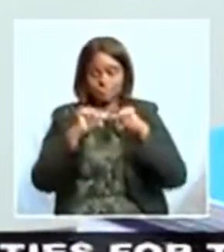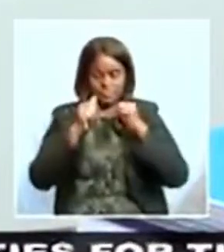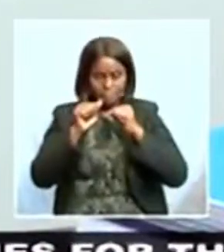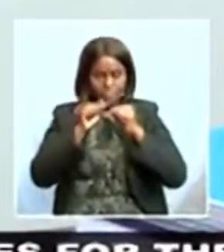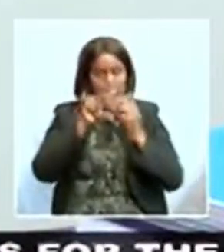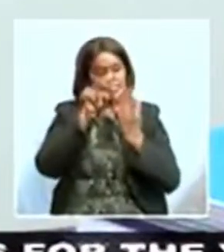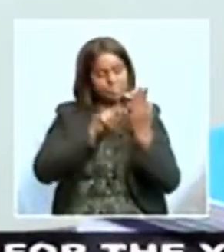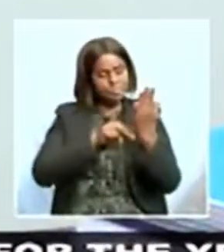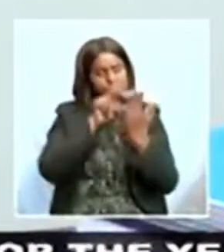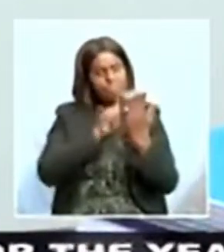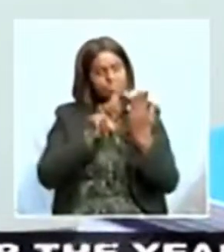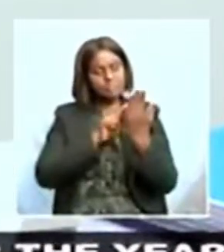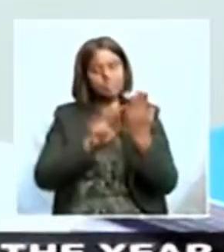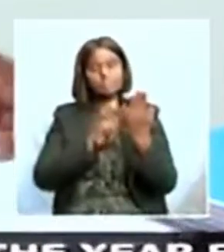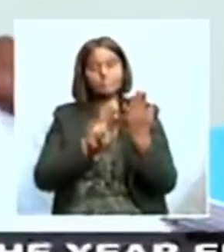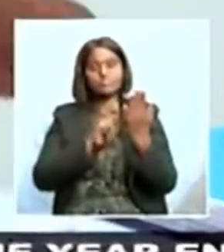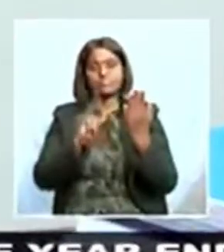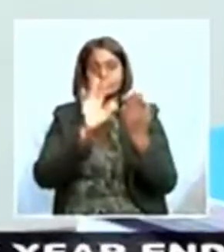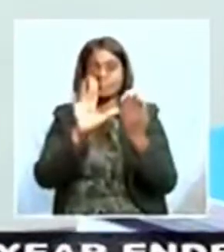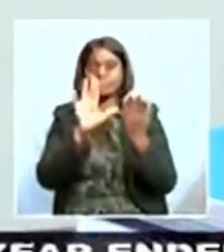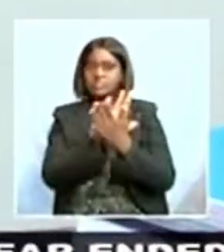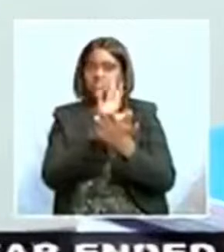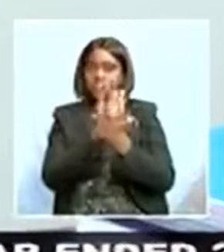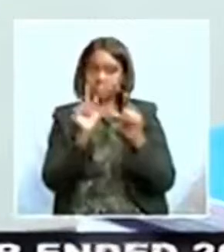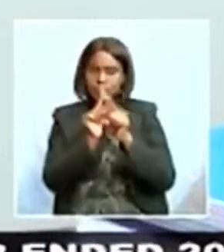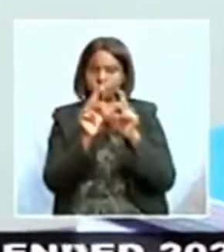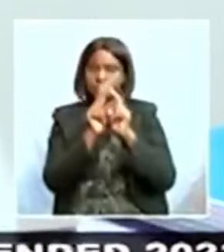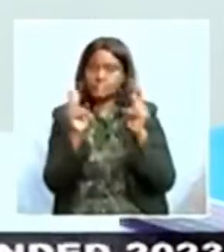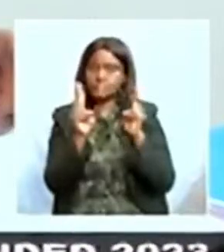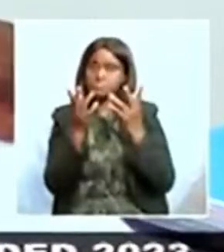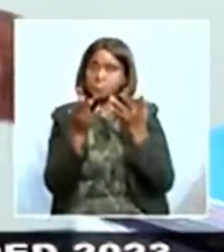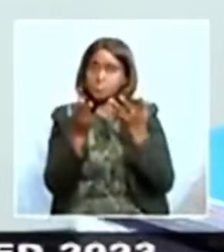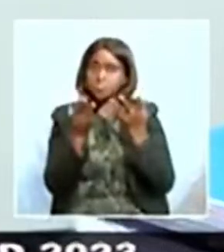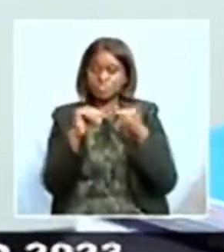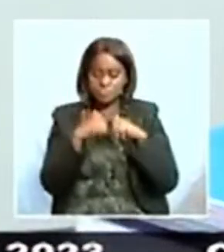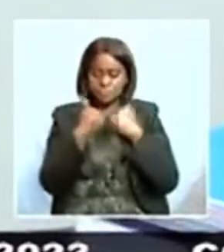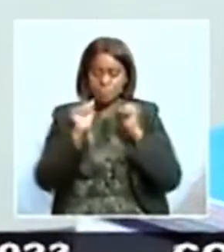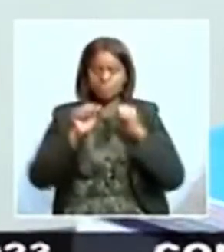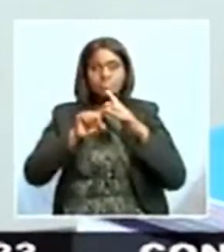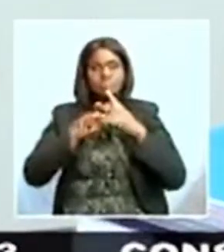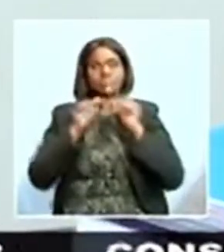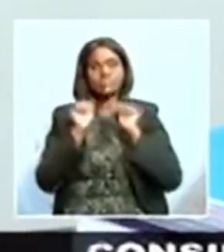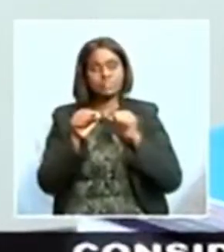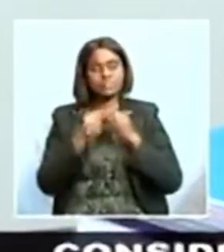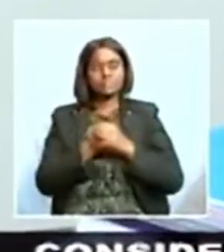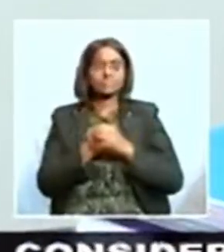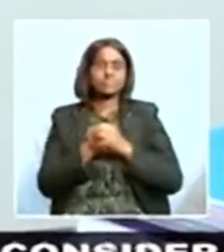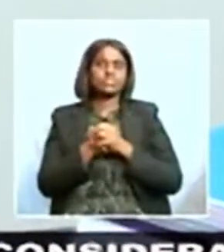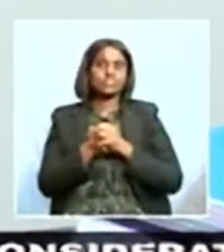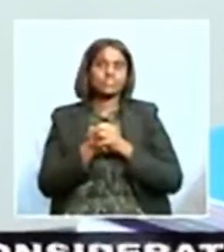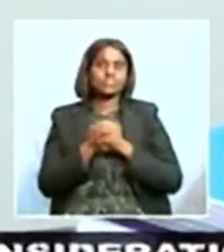through your paper, sir, and so that we begin.